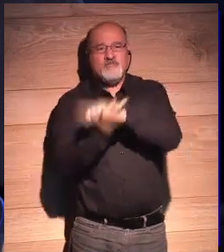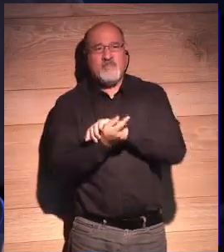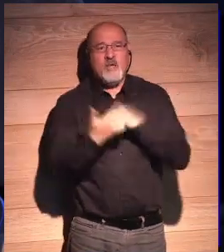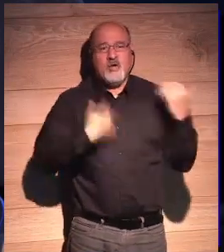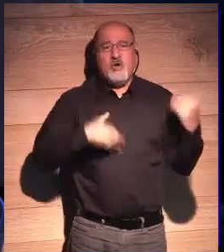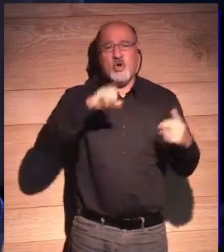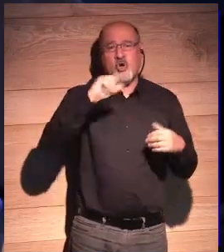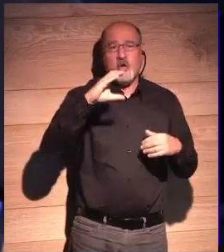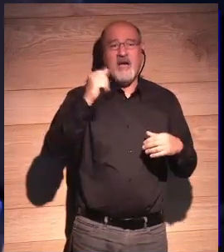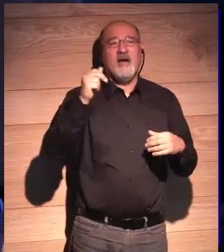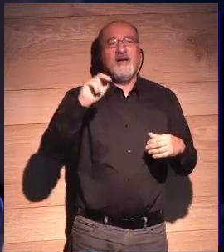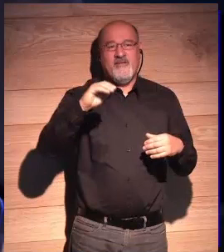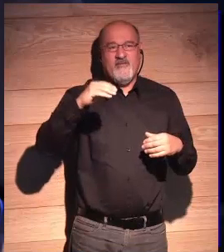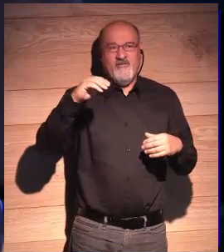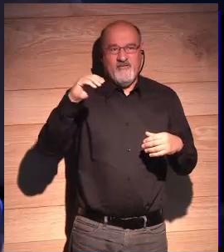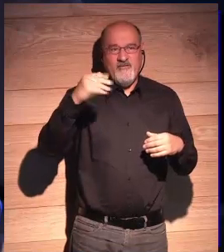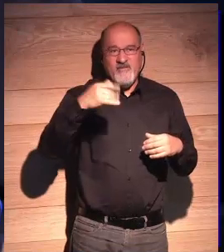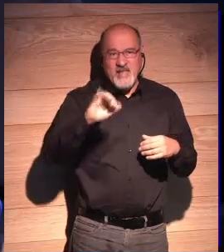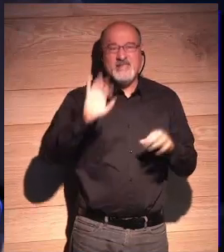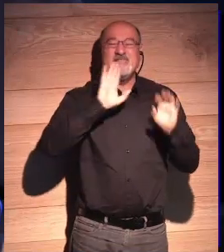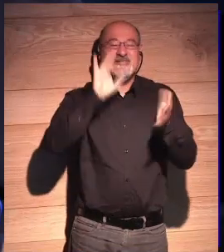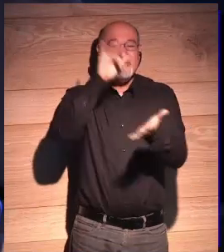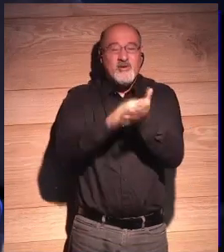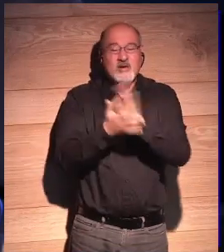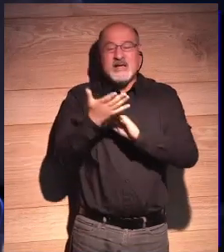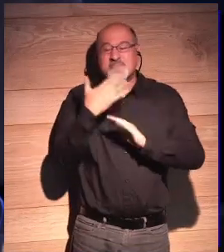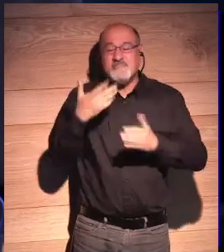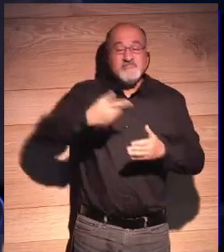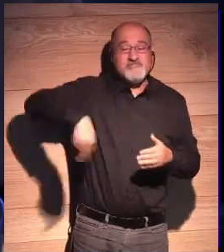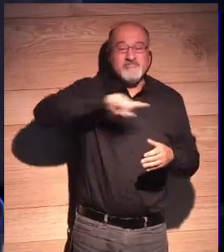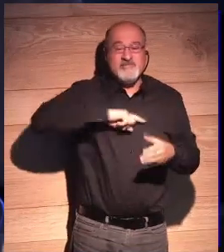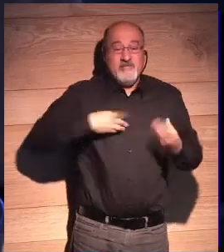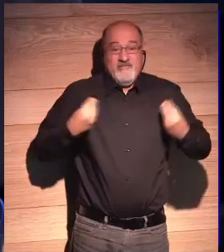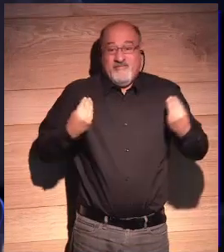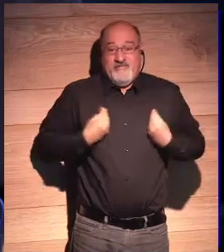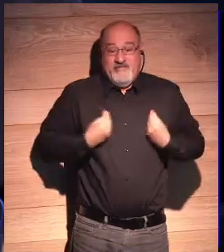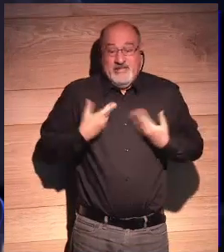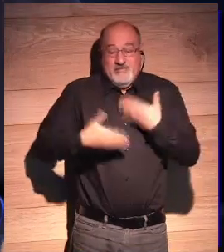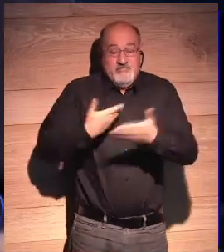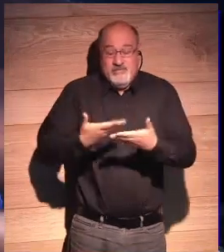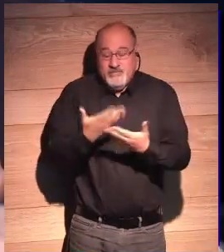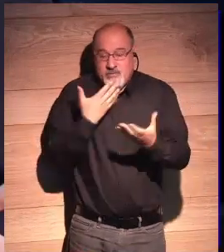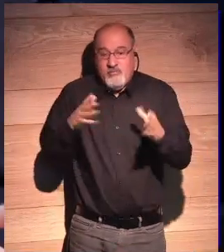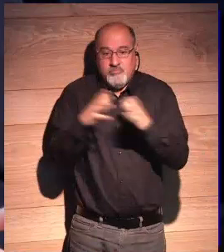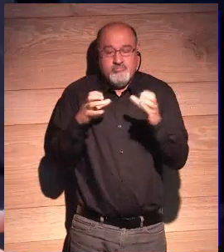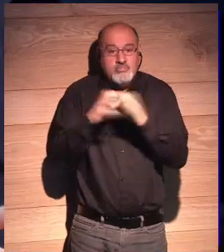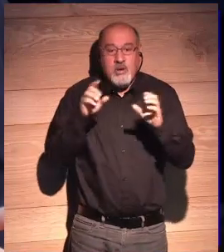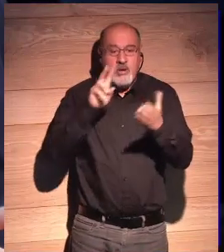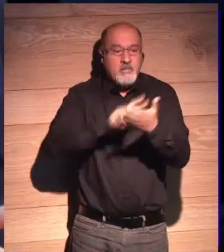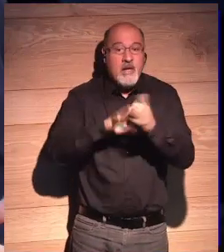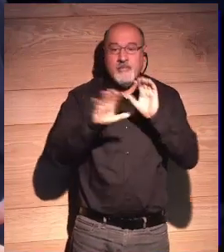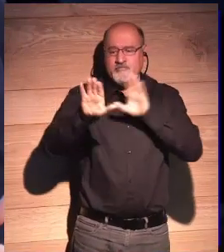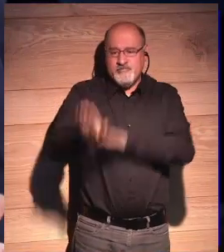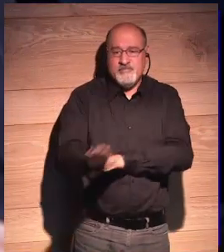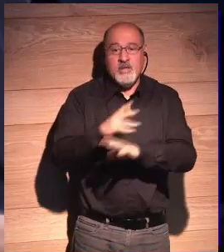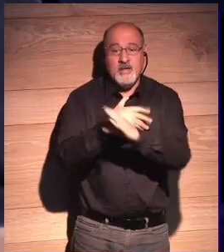or a gothic person in another life, but I started to read Daniel Clowes, and I became into an underground comic reader.